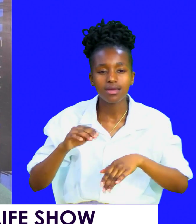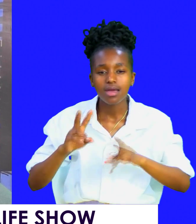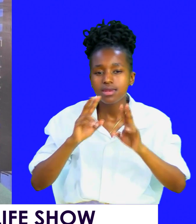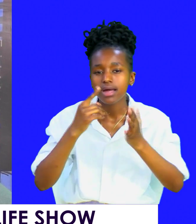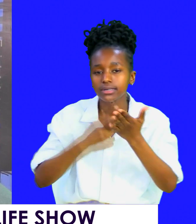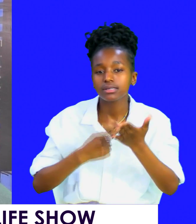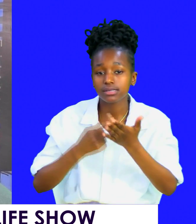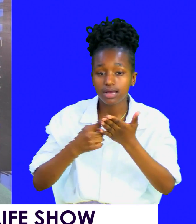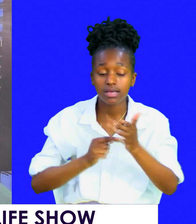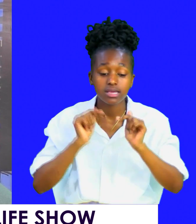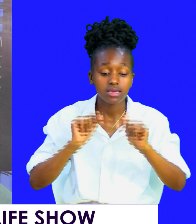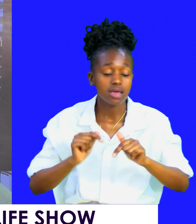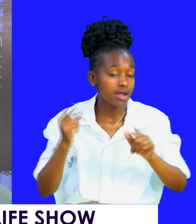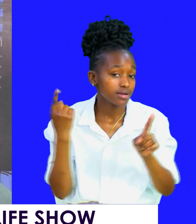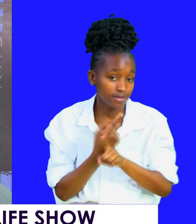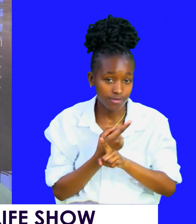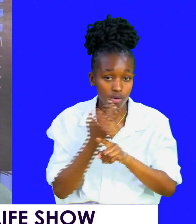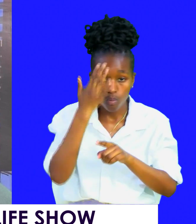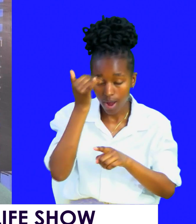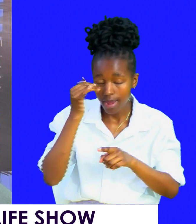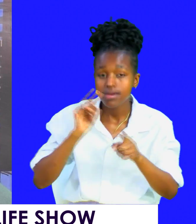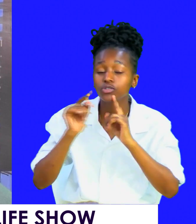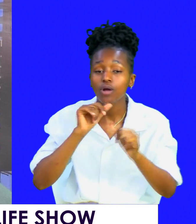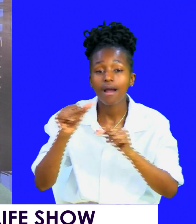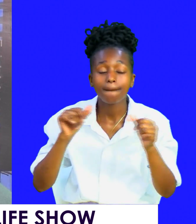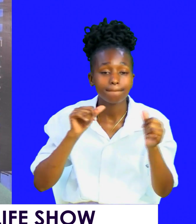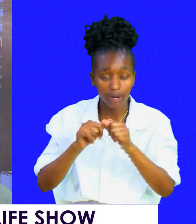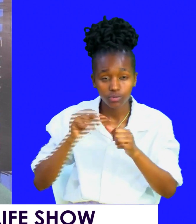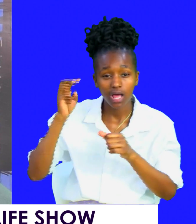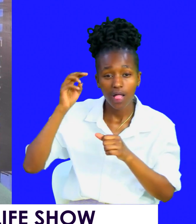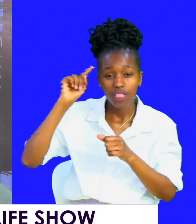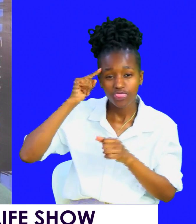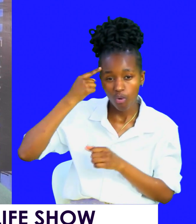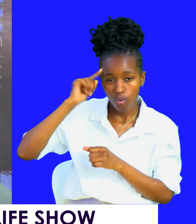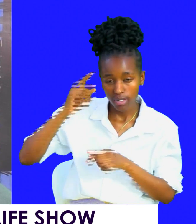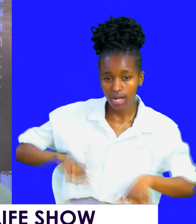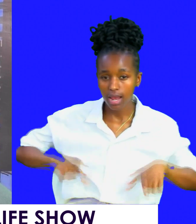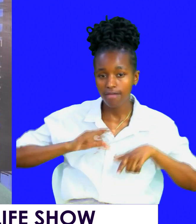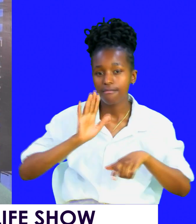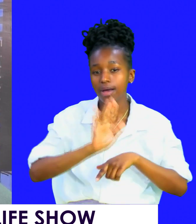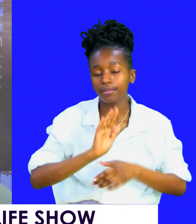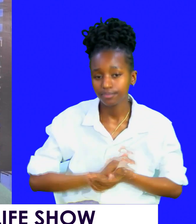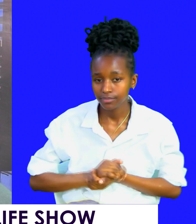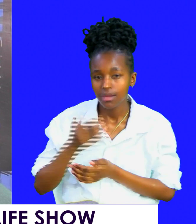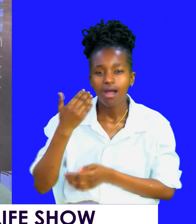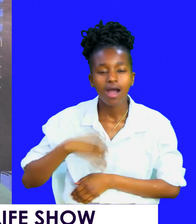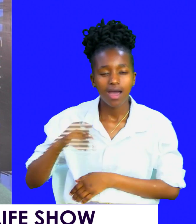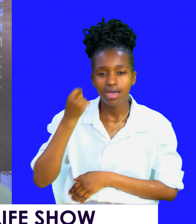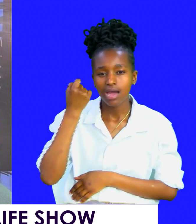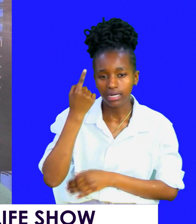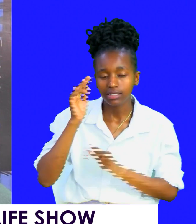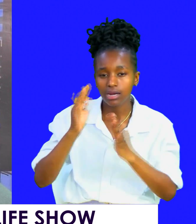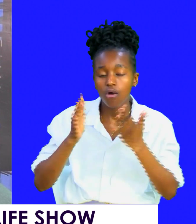because I'm addressing your thought life. I understand how important our thought lives